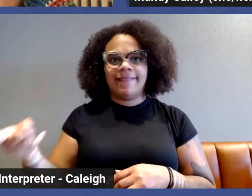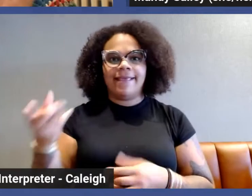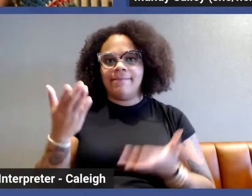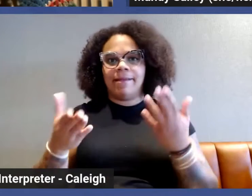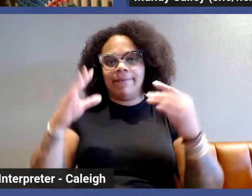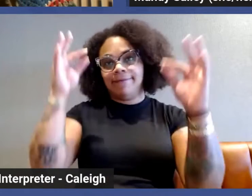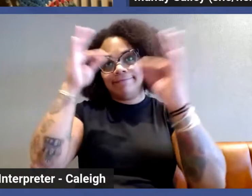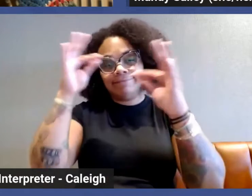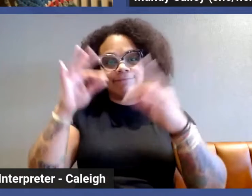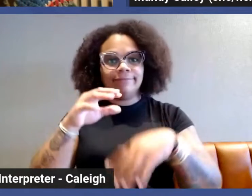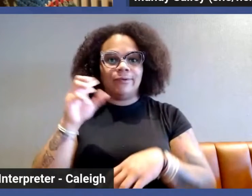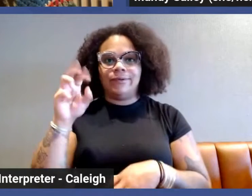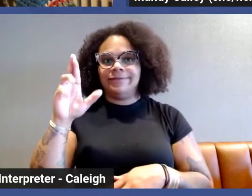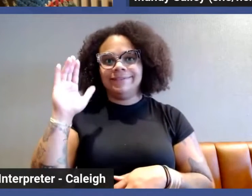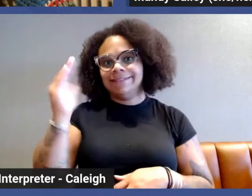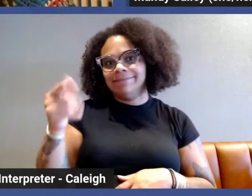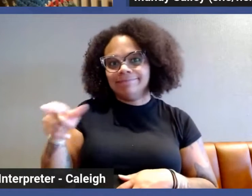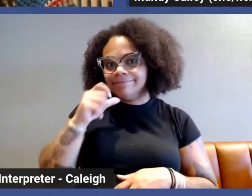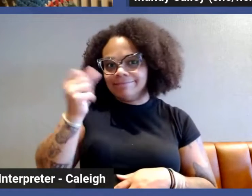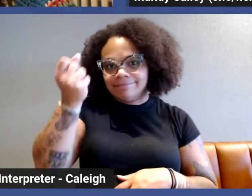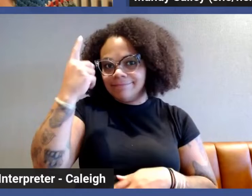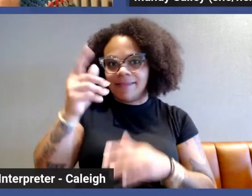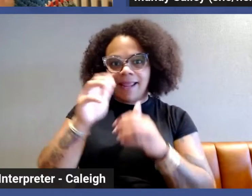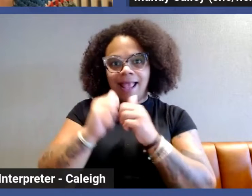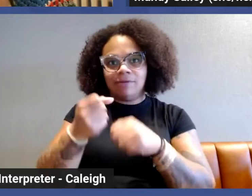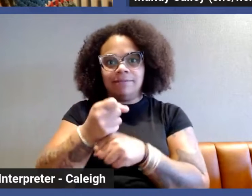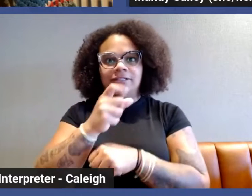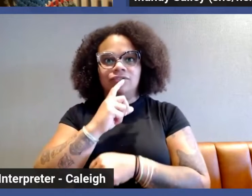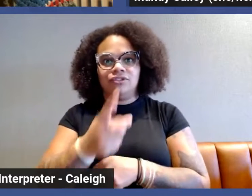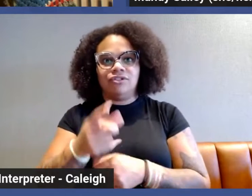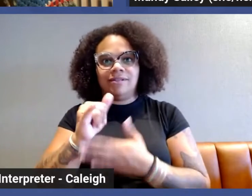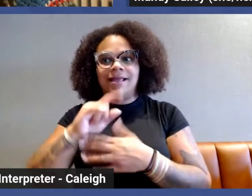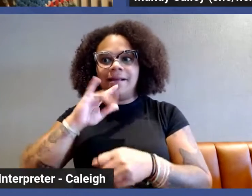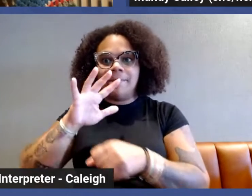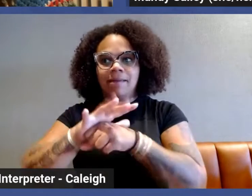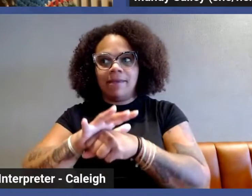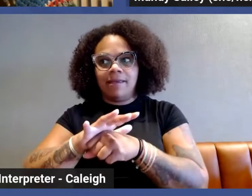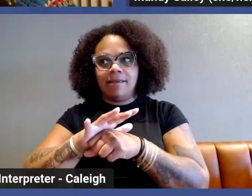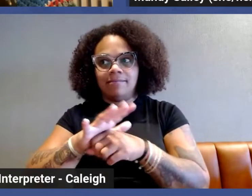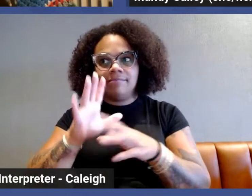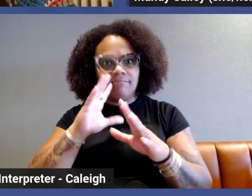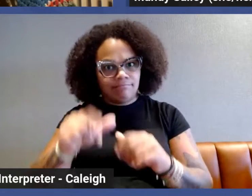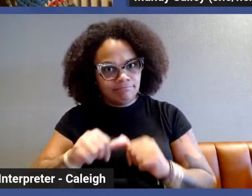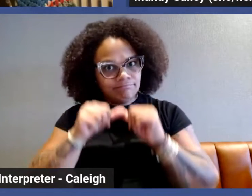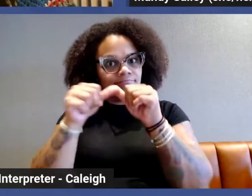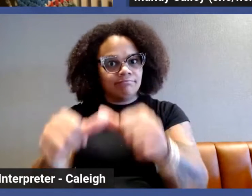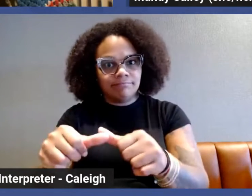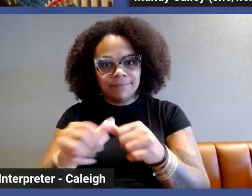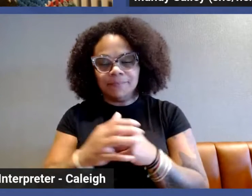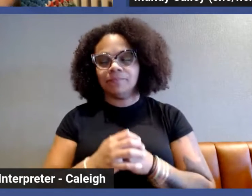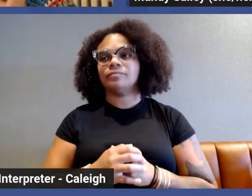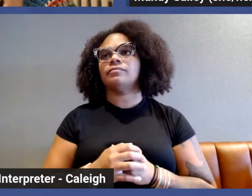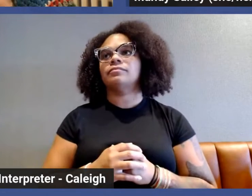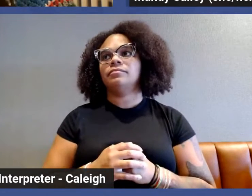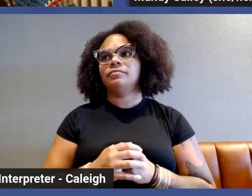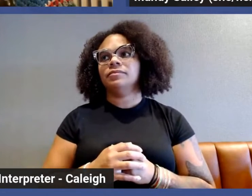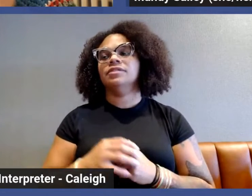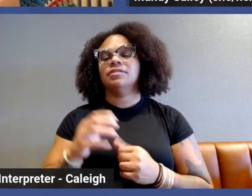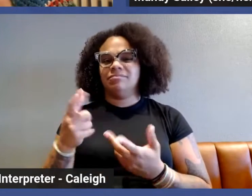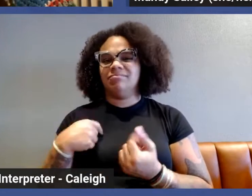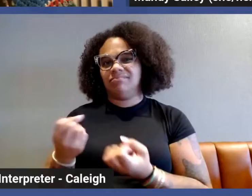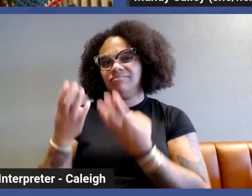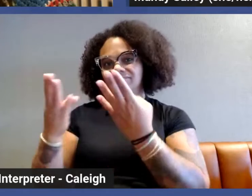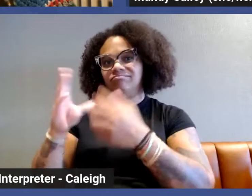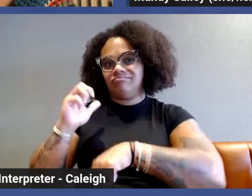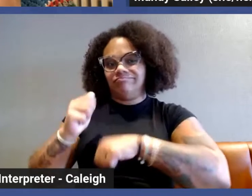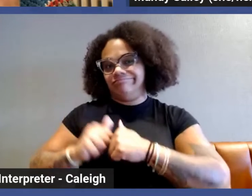aware or understand how to ensure that commitment can hold true. So having an advisory council of some